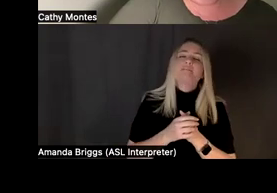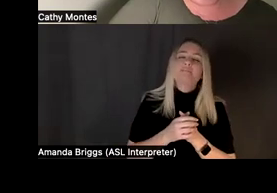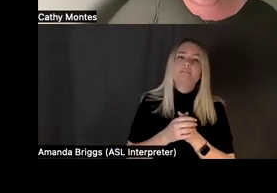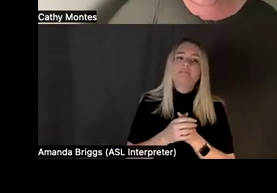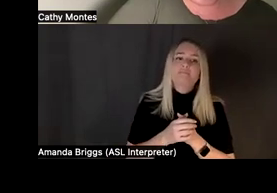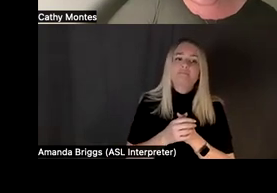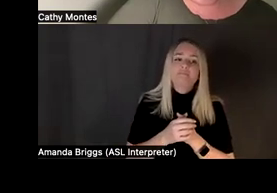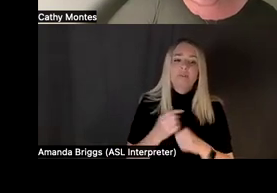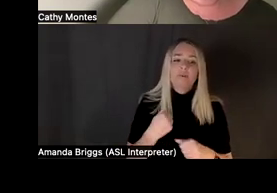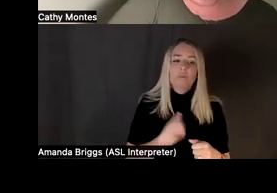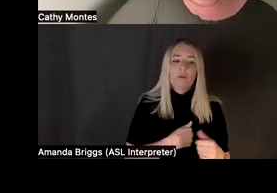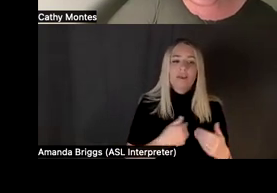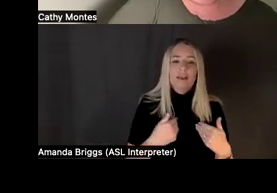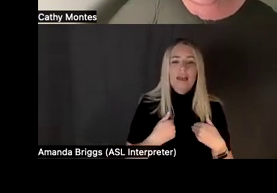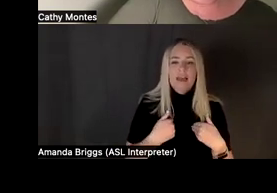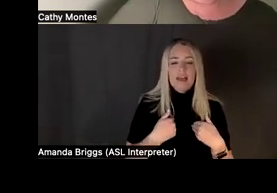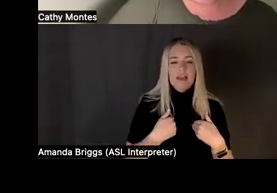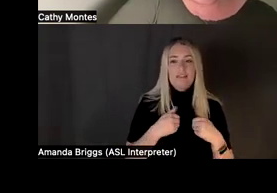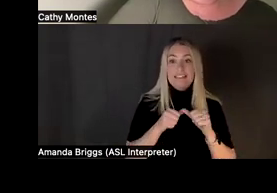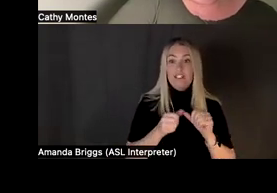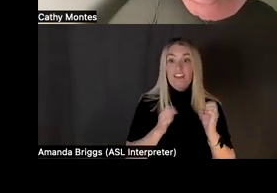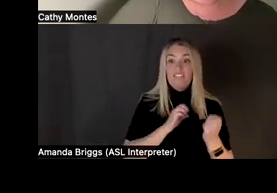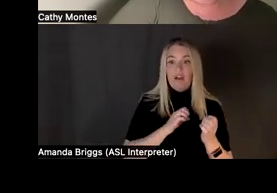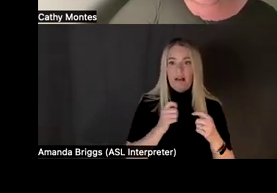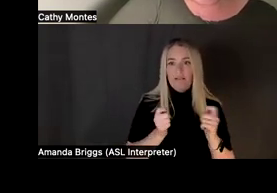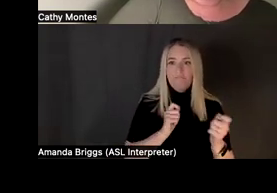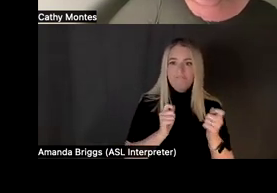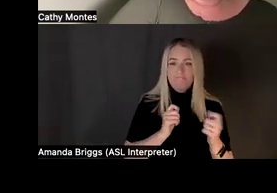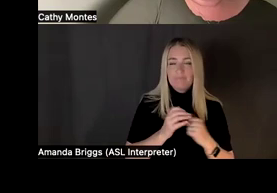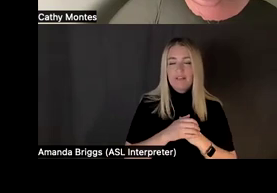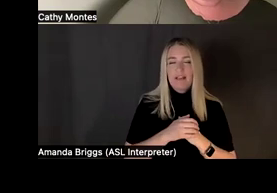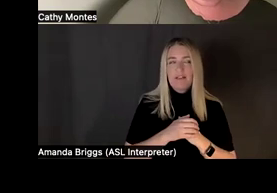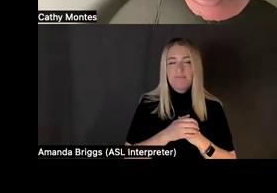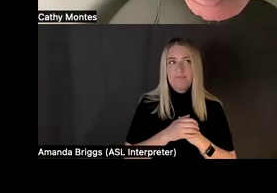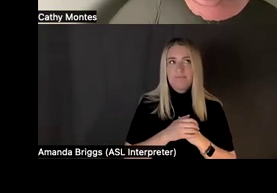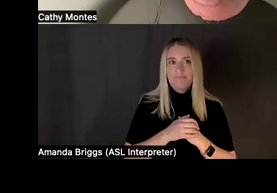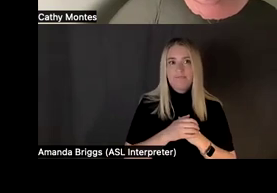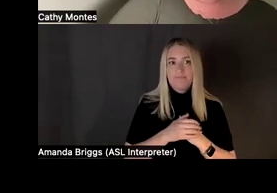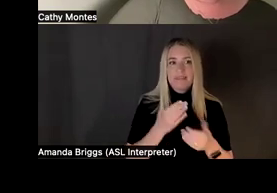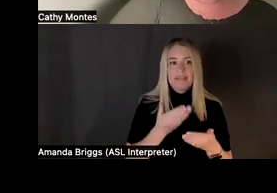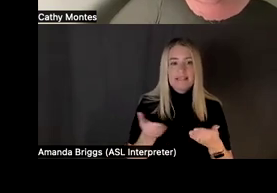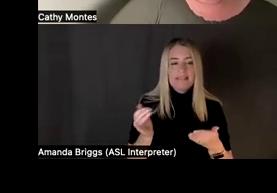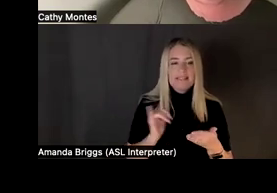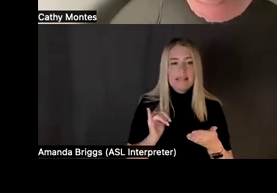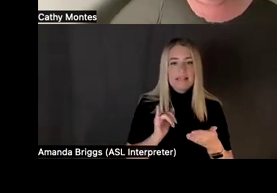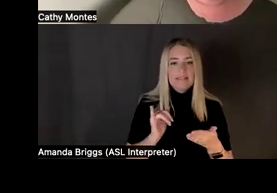we have continued to evolve on things like bringing in